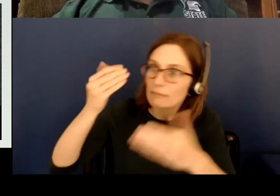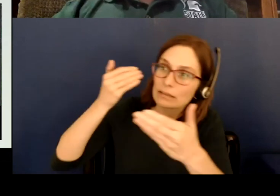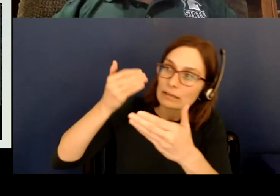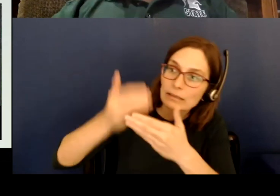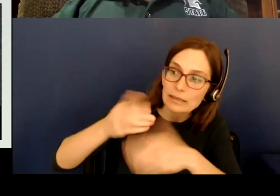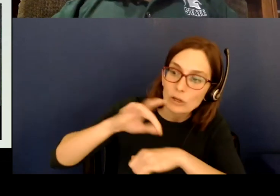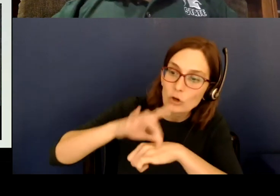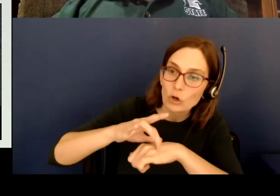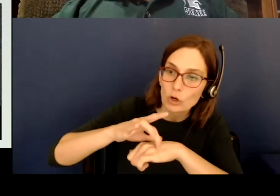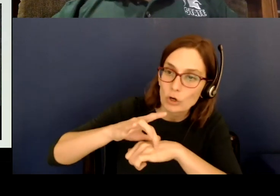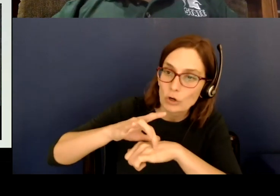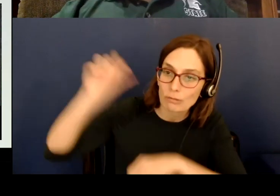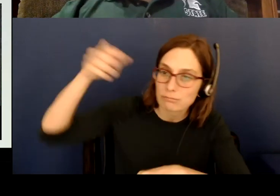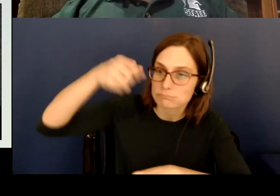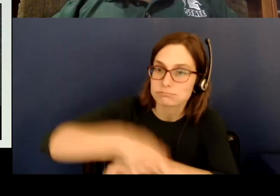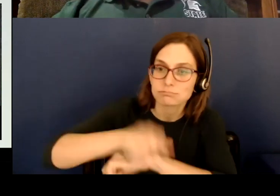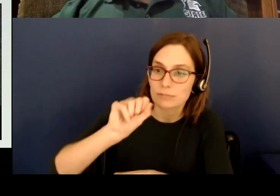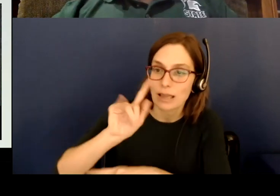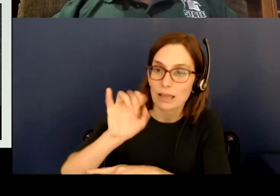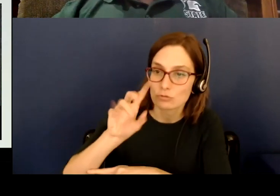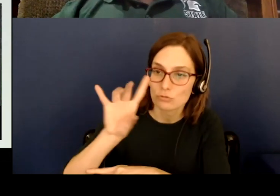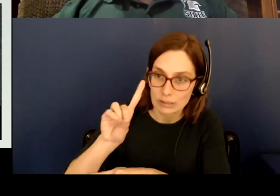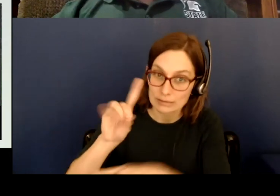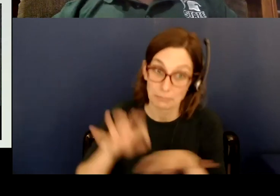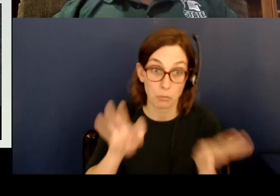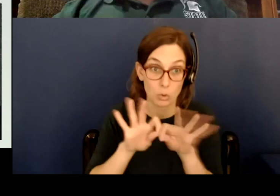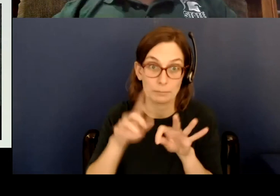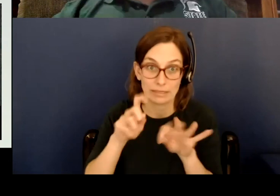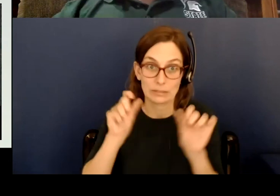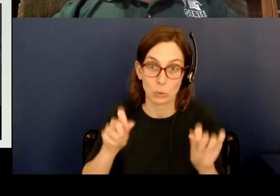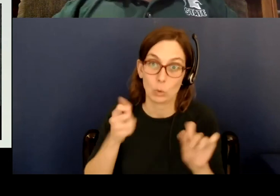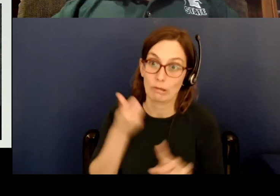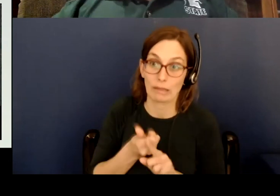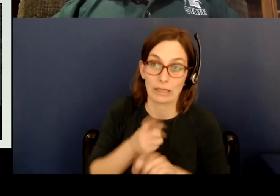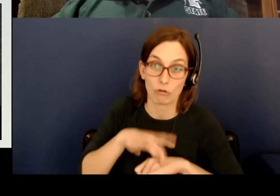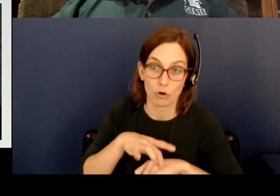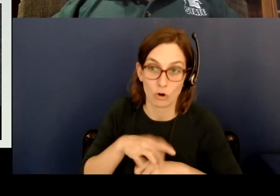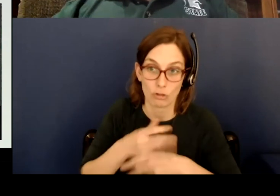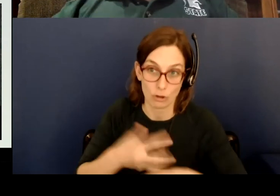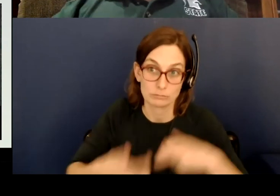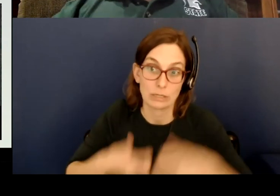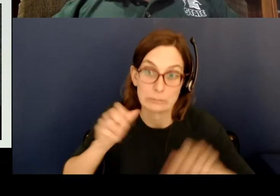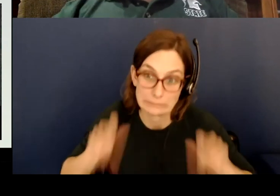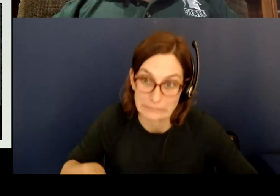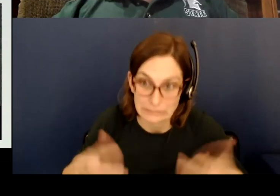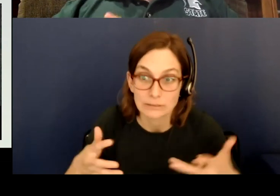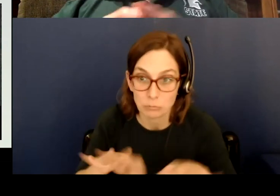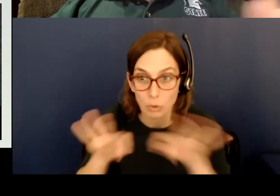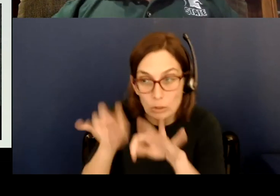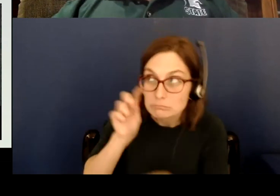asteroids, which are important because they could hit us and cause real problems. So once they're